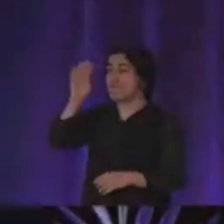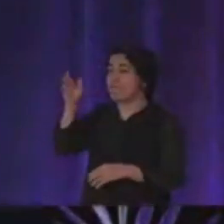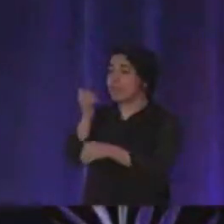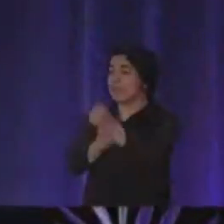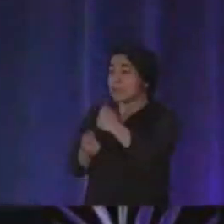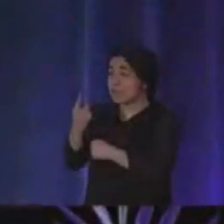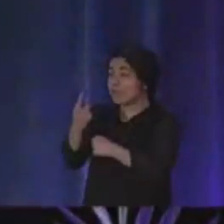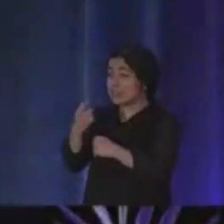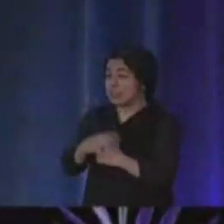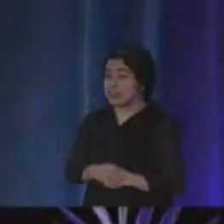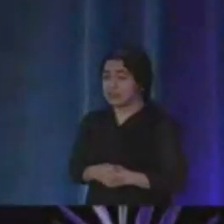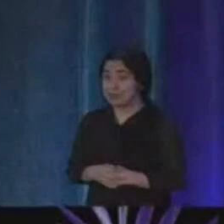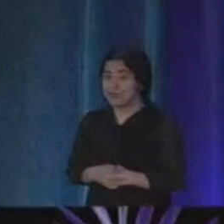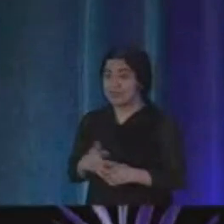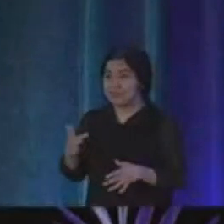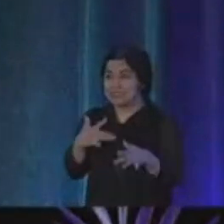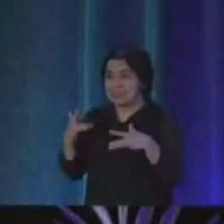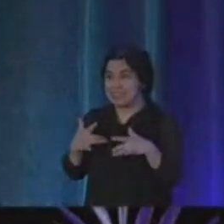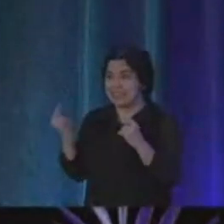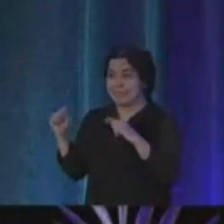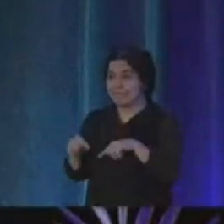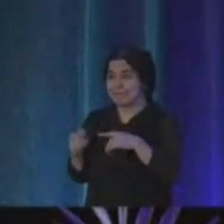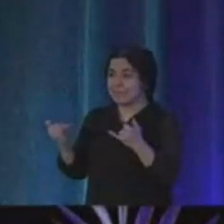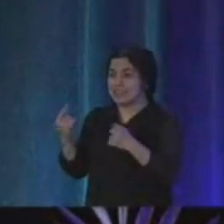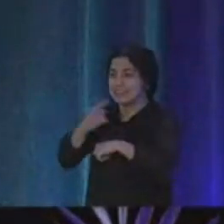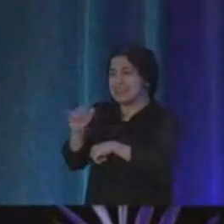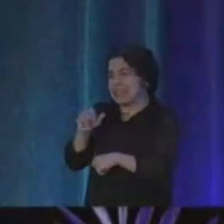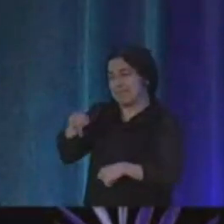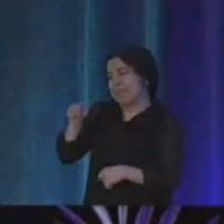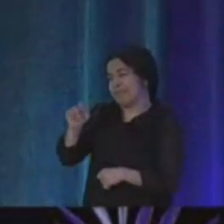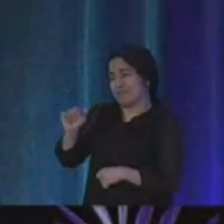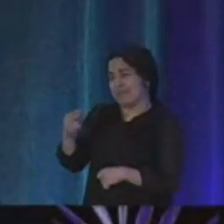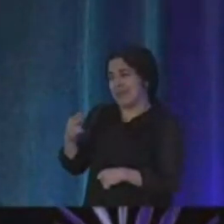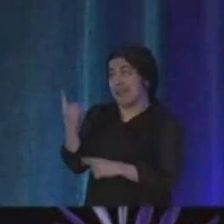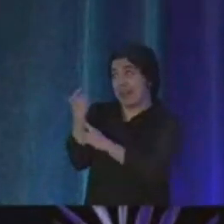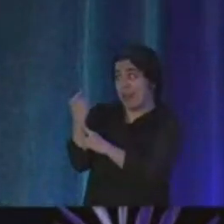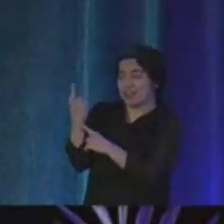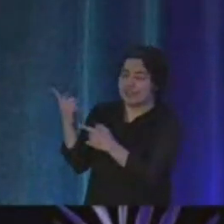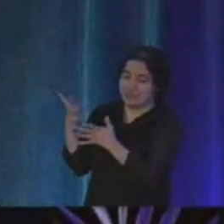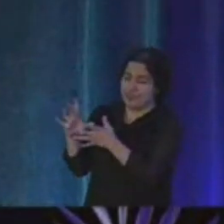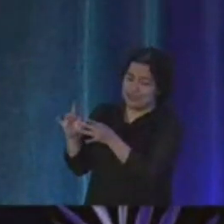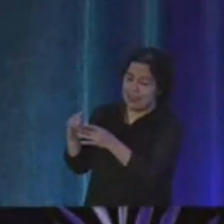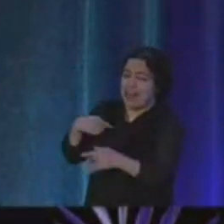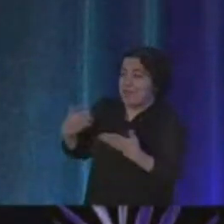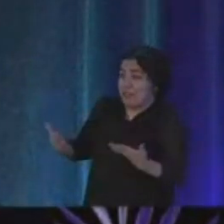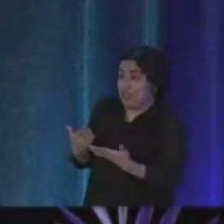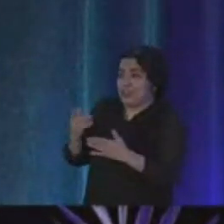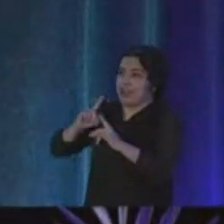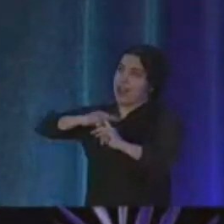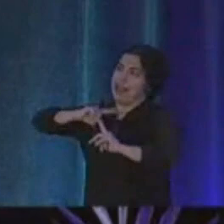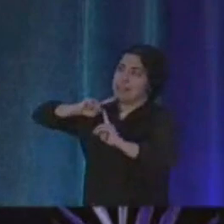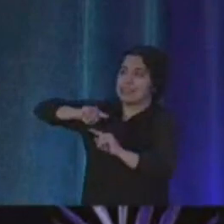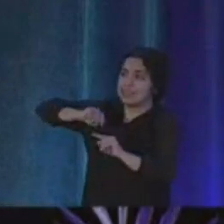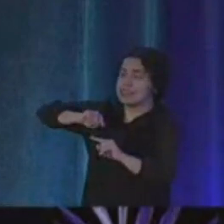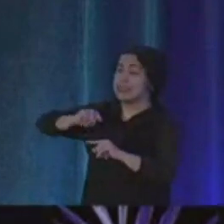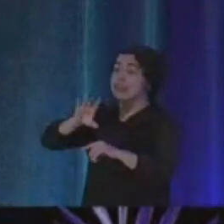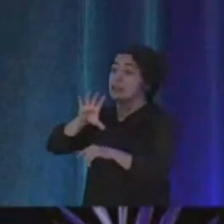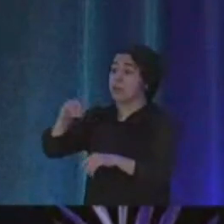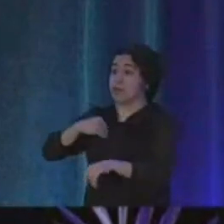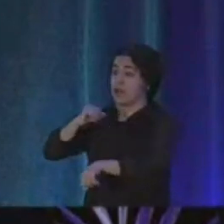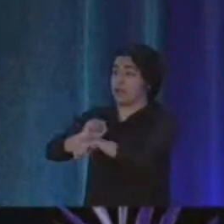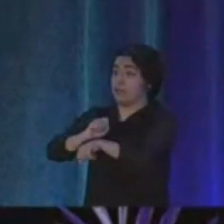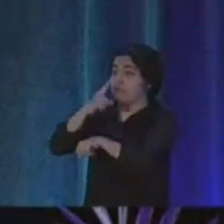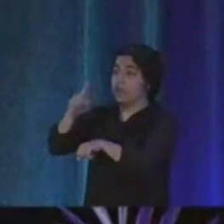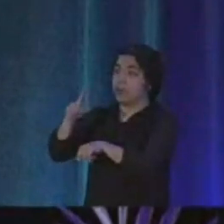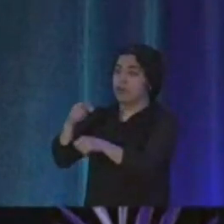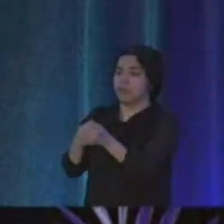everybody. Super excited to be here. Like Pata said, last year I was here as an attendee, and the company I was working for was